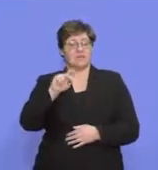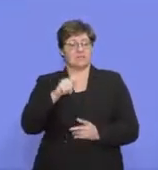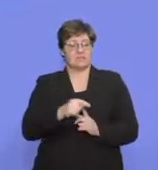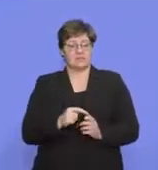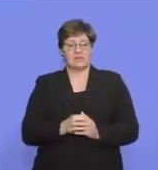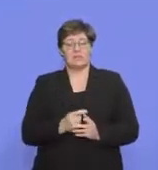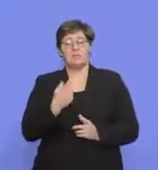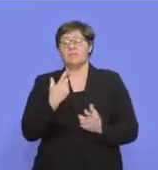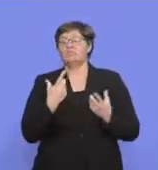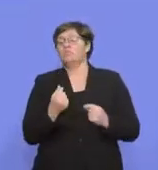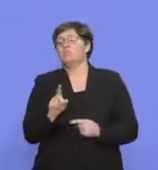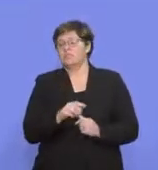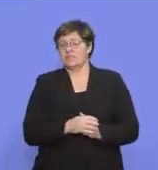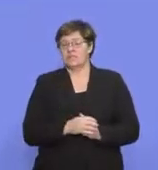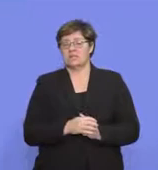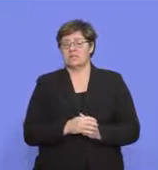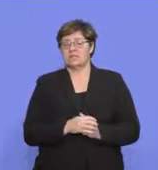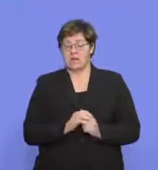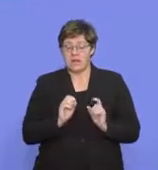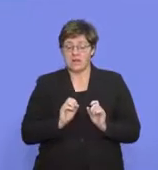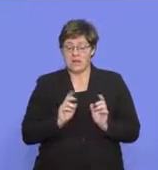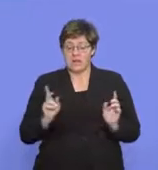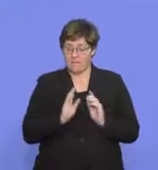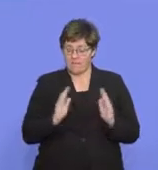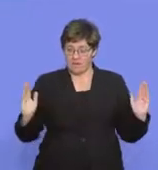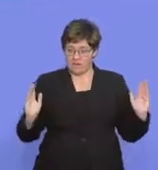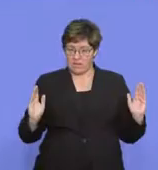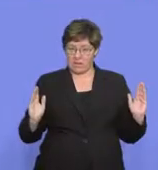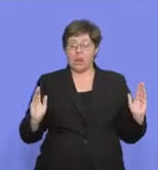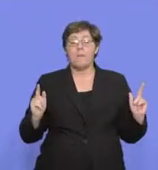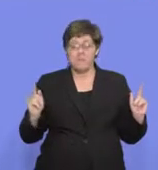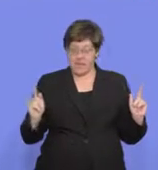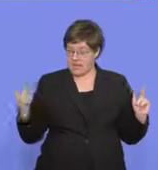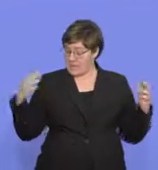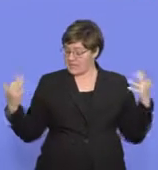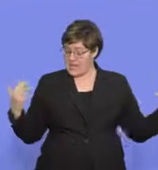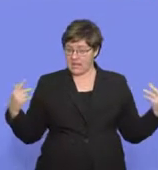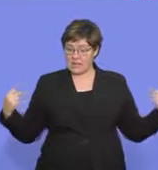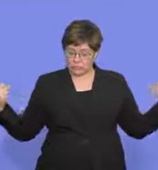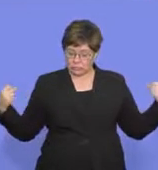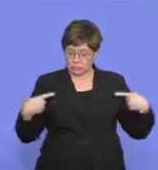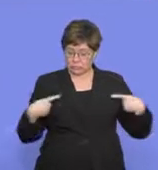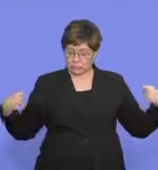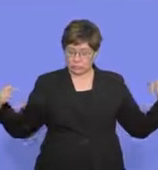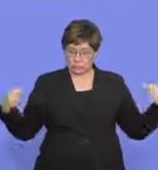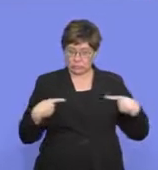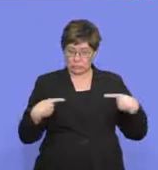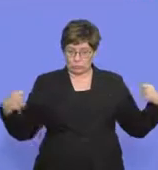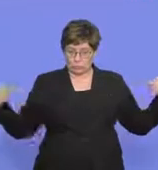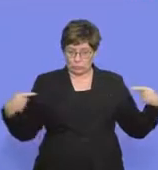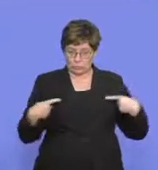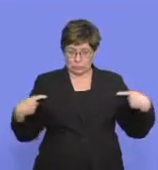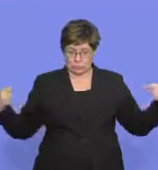that would be your peripheral system conducting impulses towards the central nervous system, inwards,